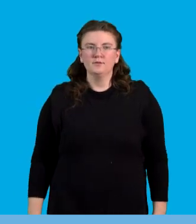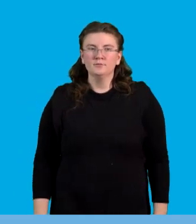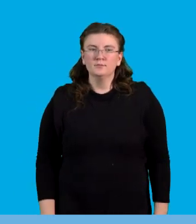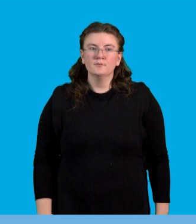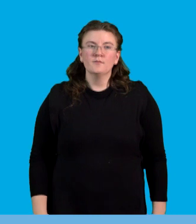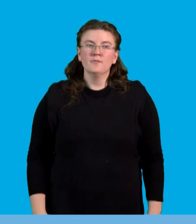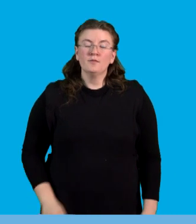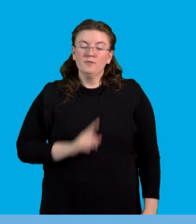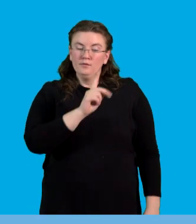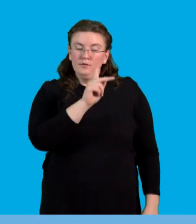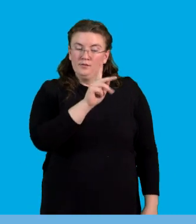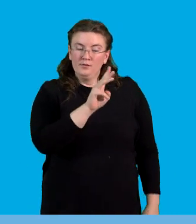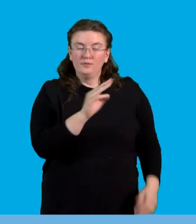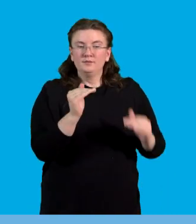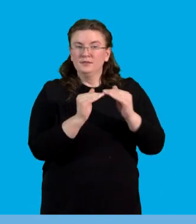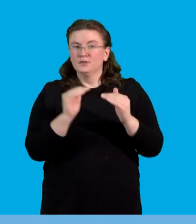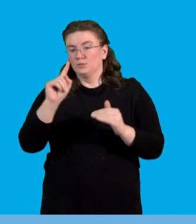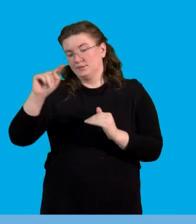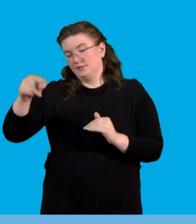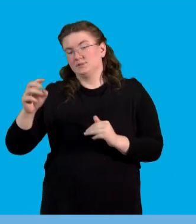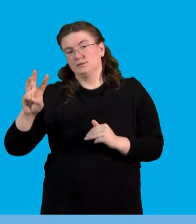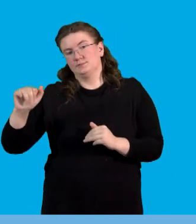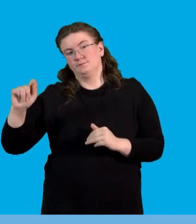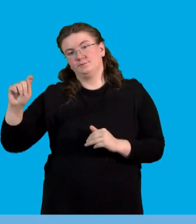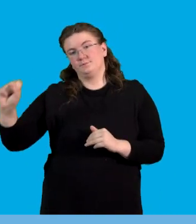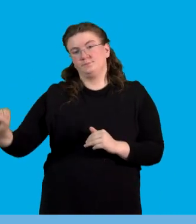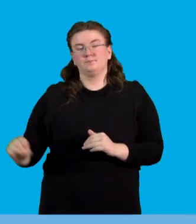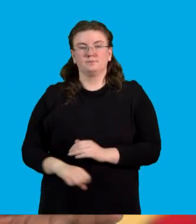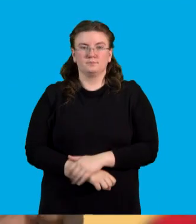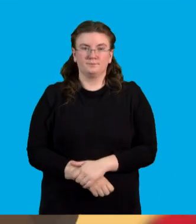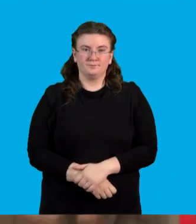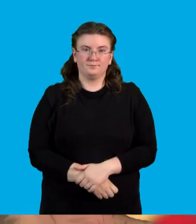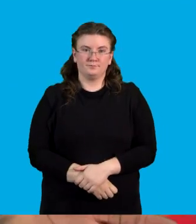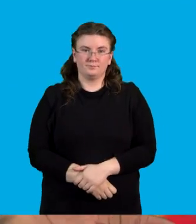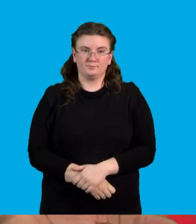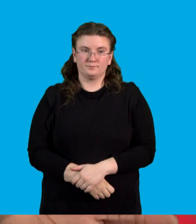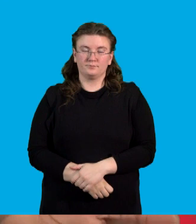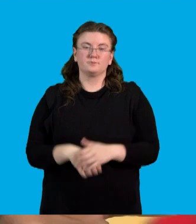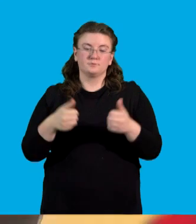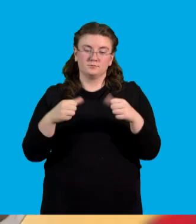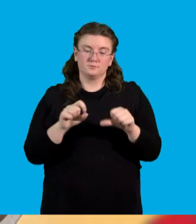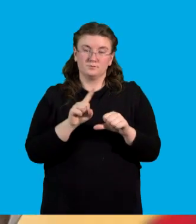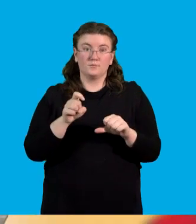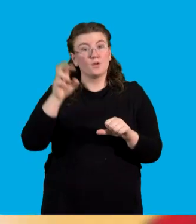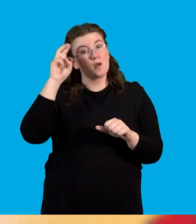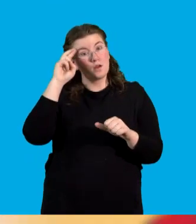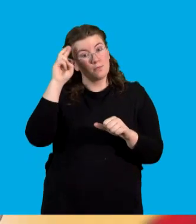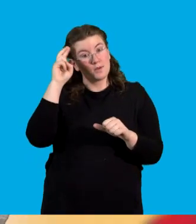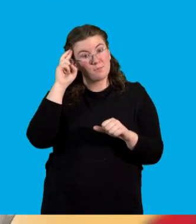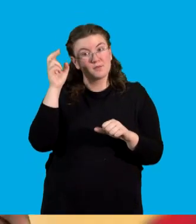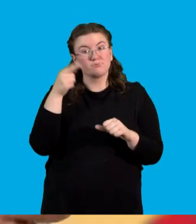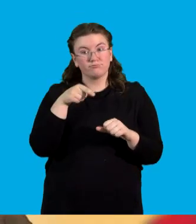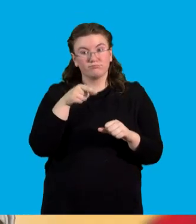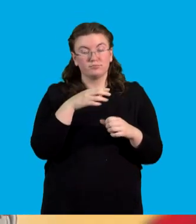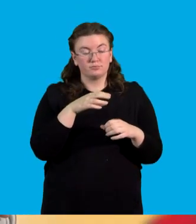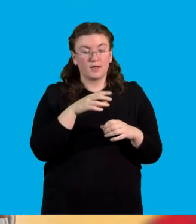So every 1 kilowatt is equals to 1000 watts. So now moving on to the next question. Remember, they are still